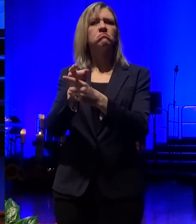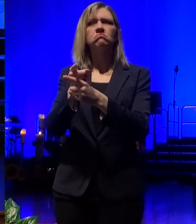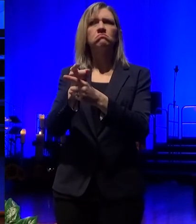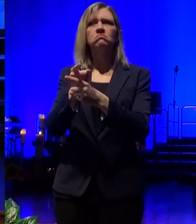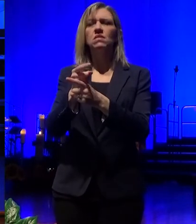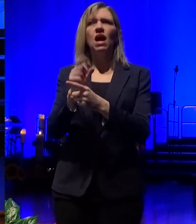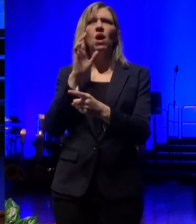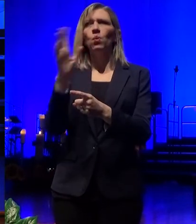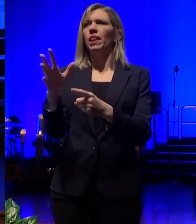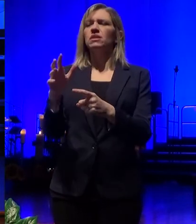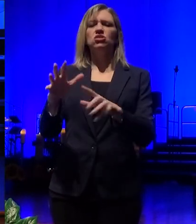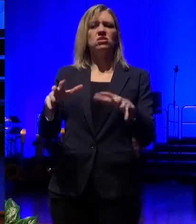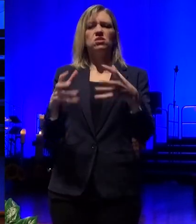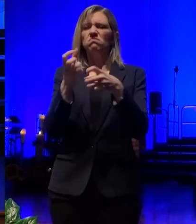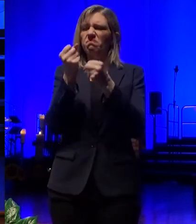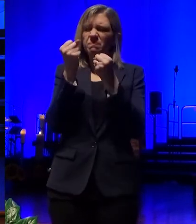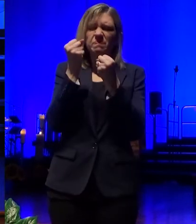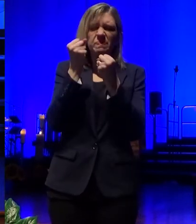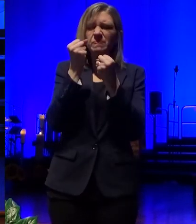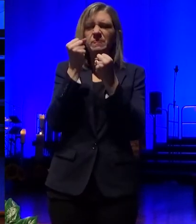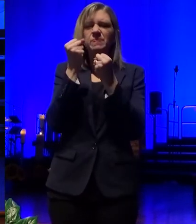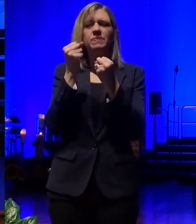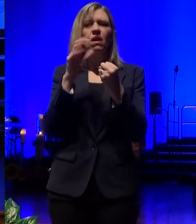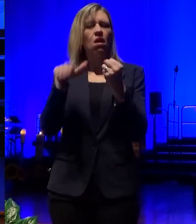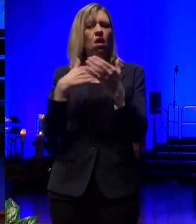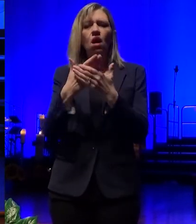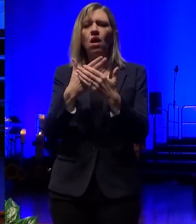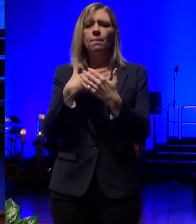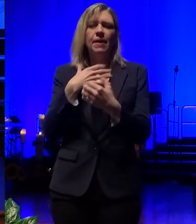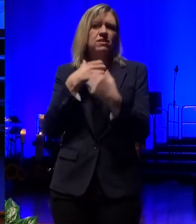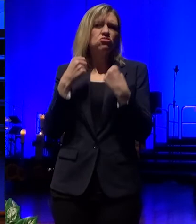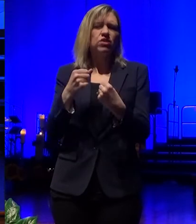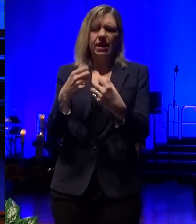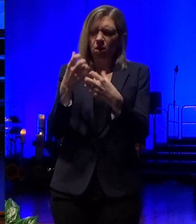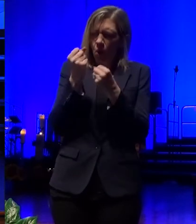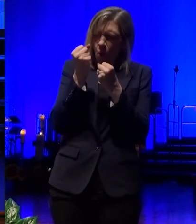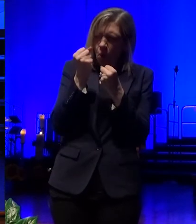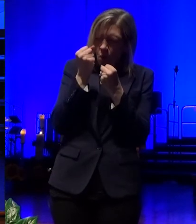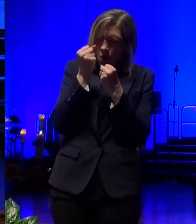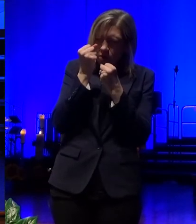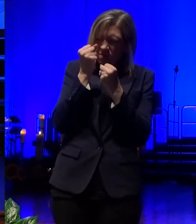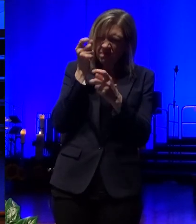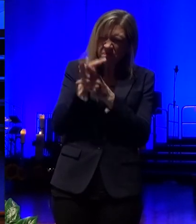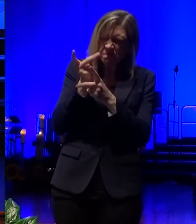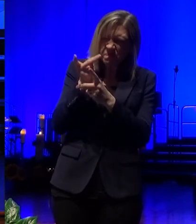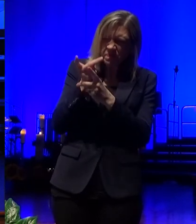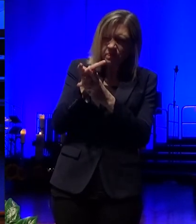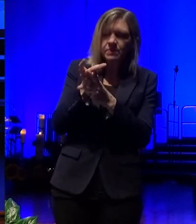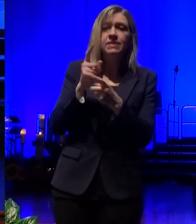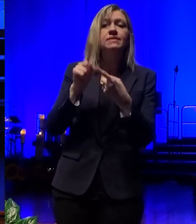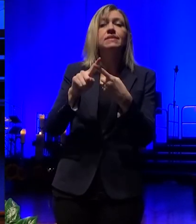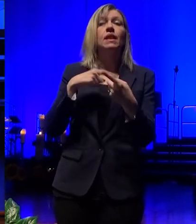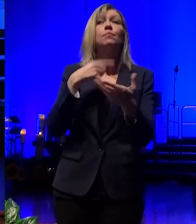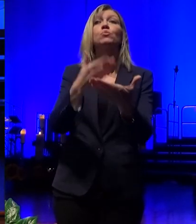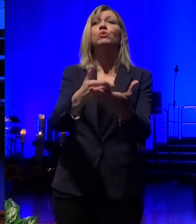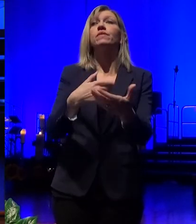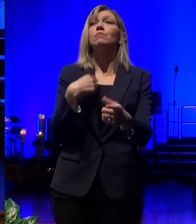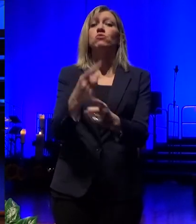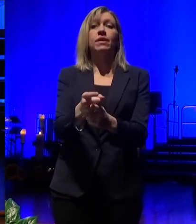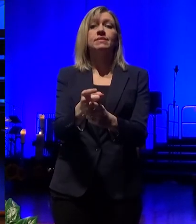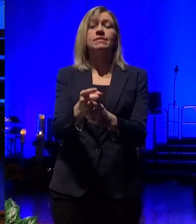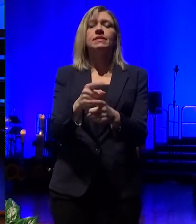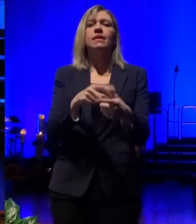just hold on to this with all my guts until life proves that I'm right. And all the while, we've